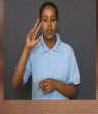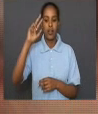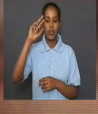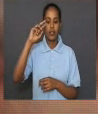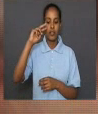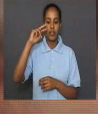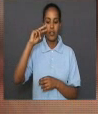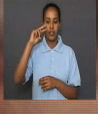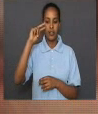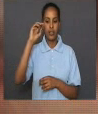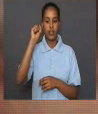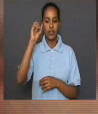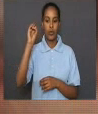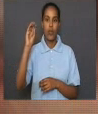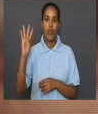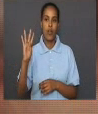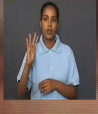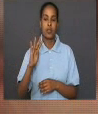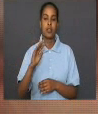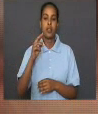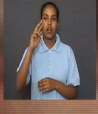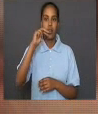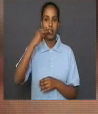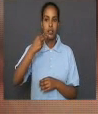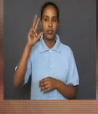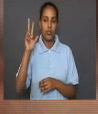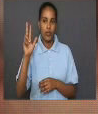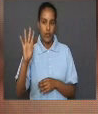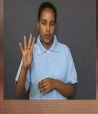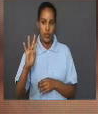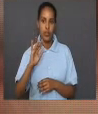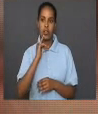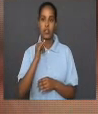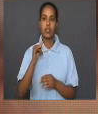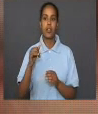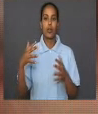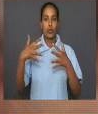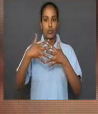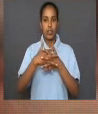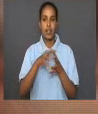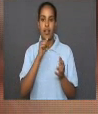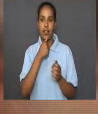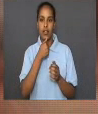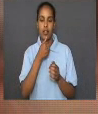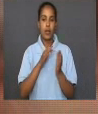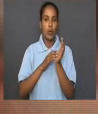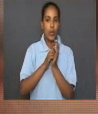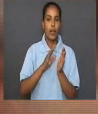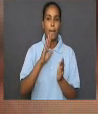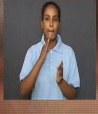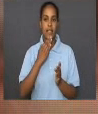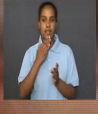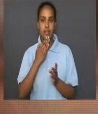ions. However, the ammonium ion is a conjugate acid of a weak